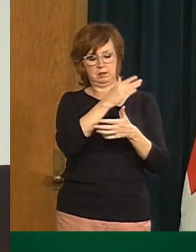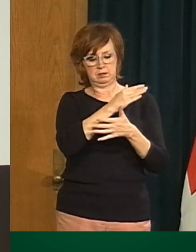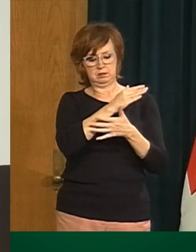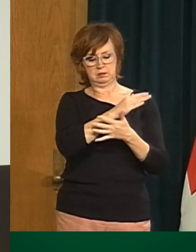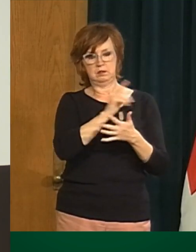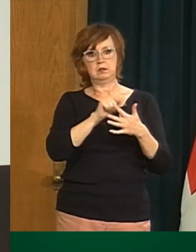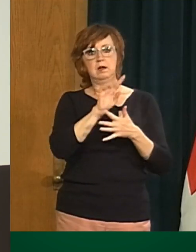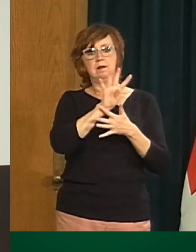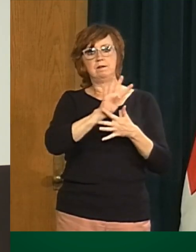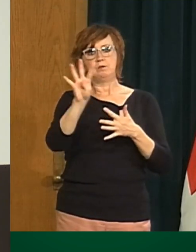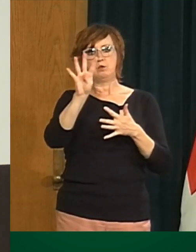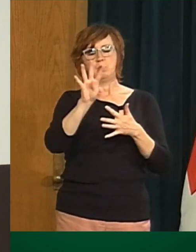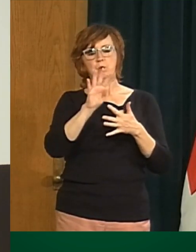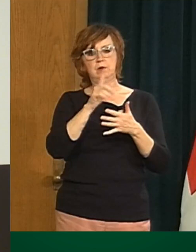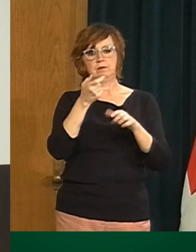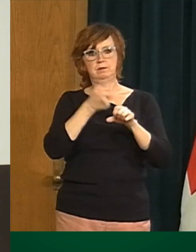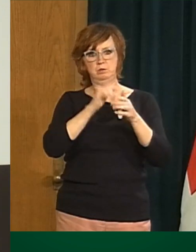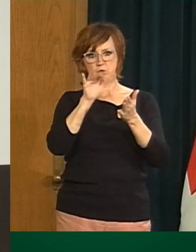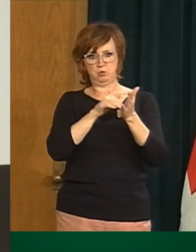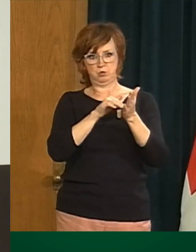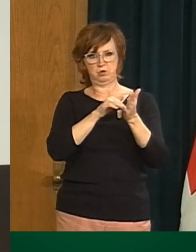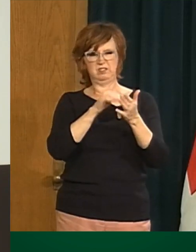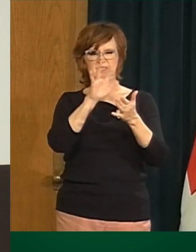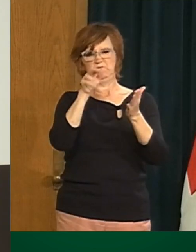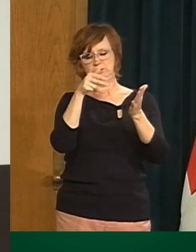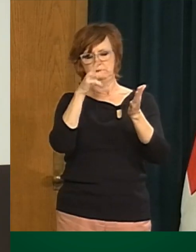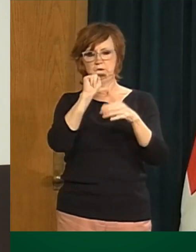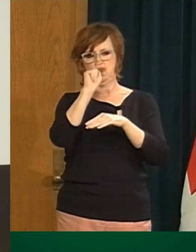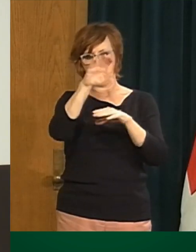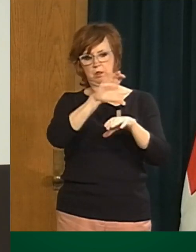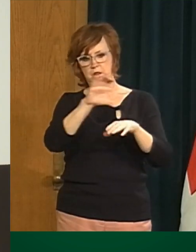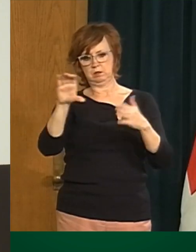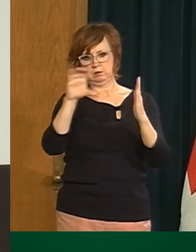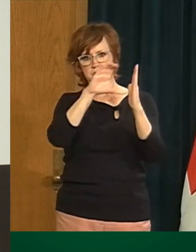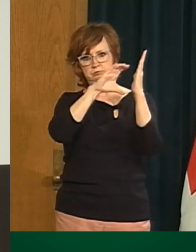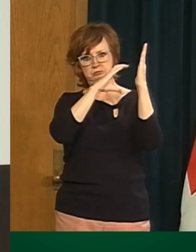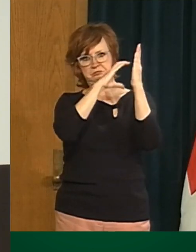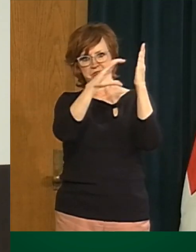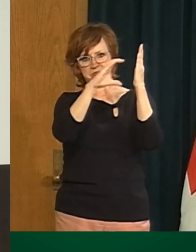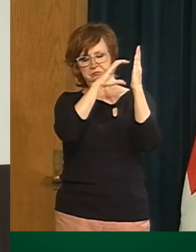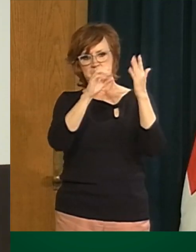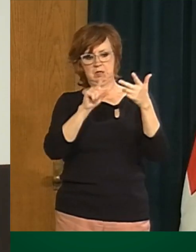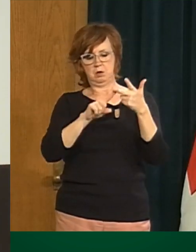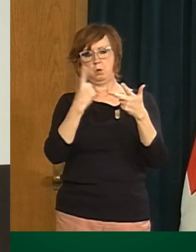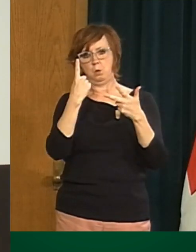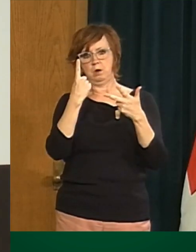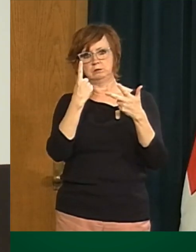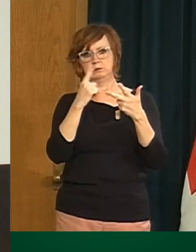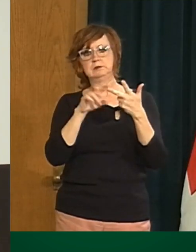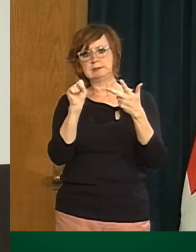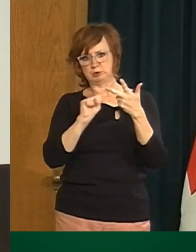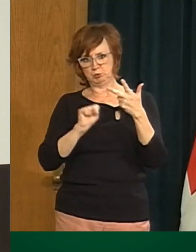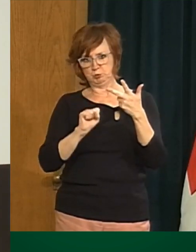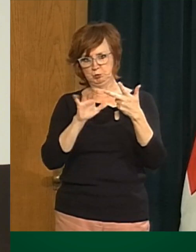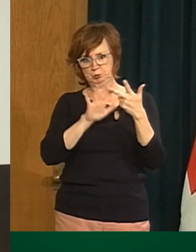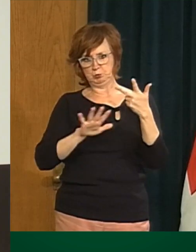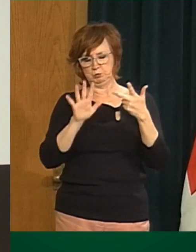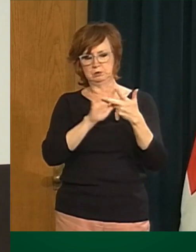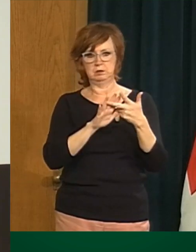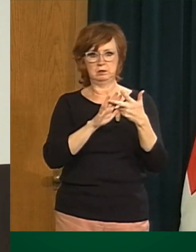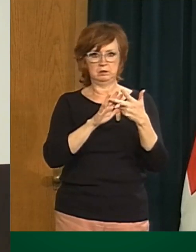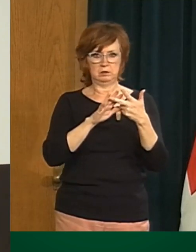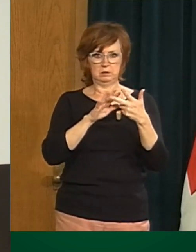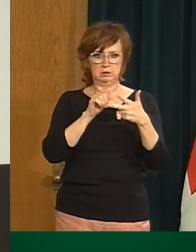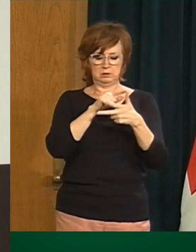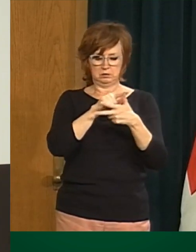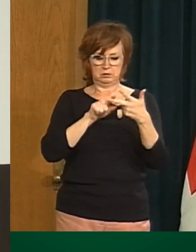the Saskatoon area. So again, while we cannot minimize the outbreak in the Loche area and